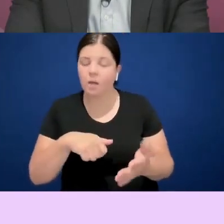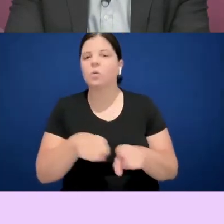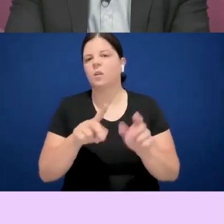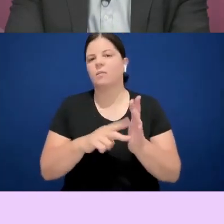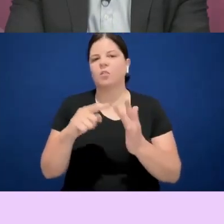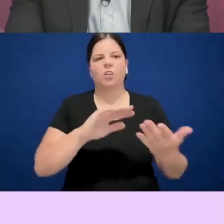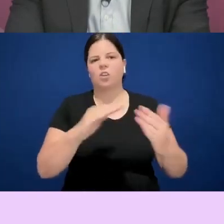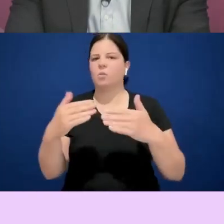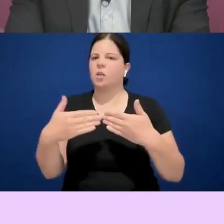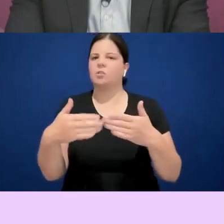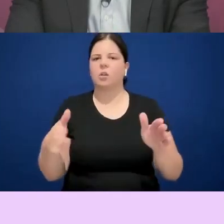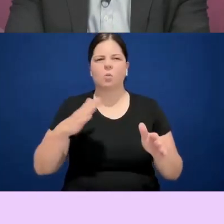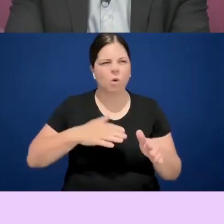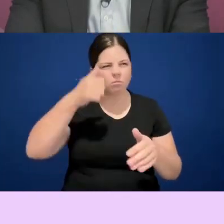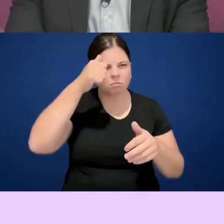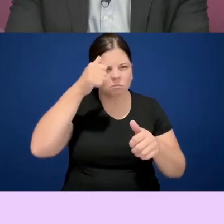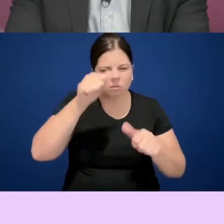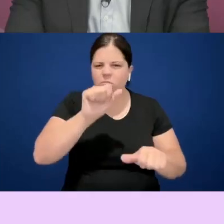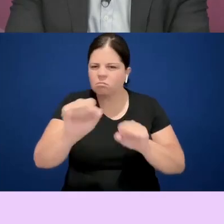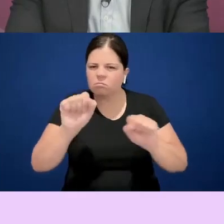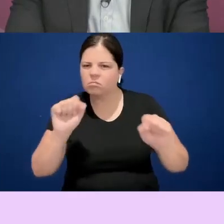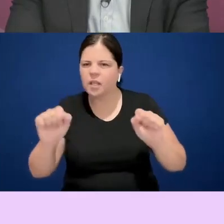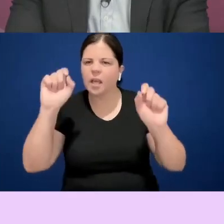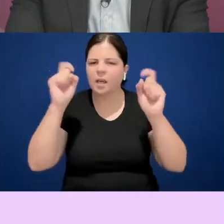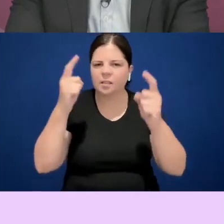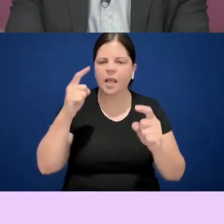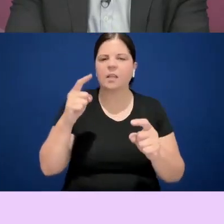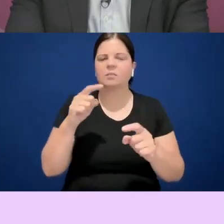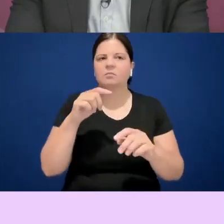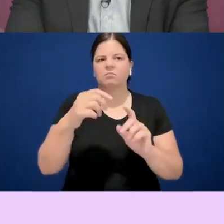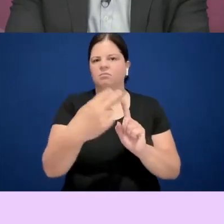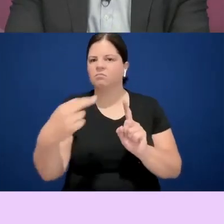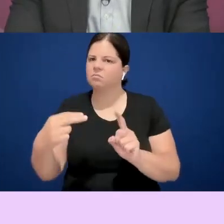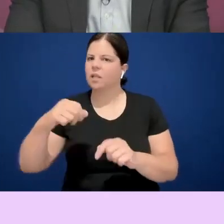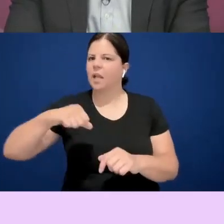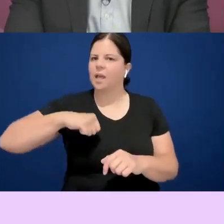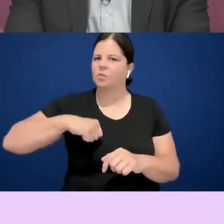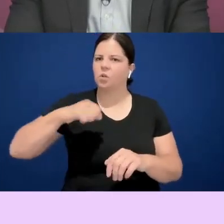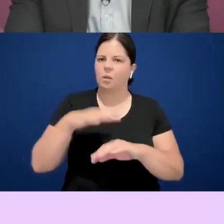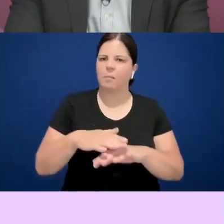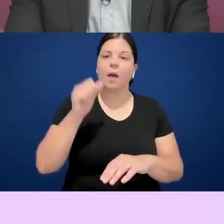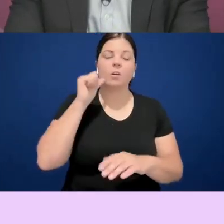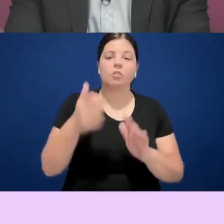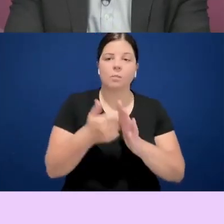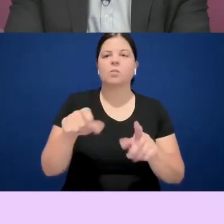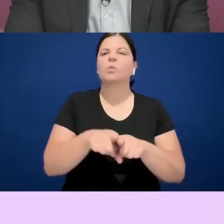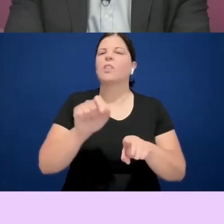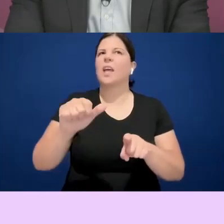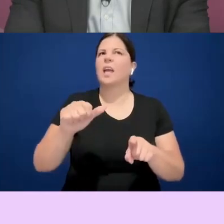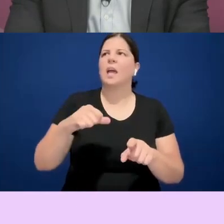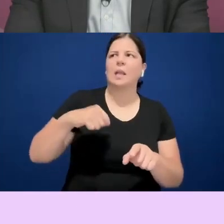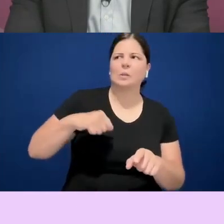knowledge of corruption, perceptions of its prevalence, and attitudes towards reporting. The surveys